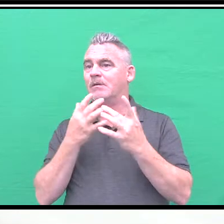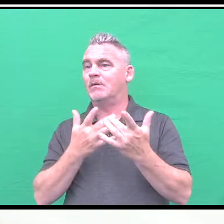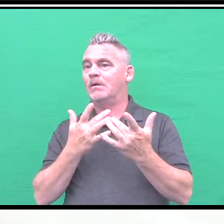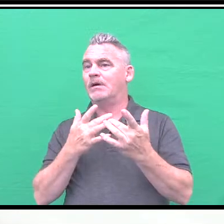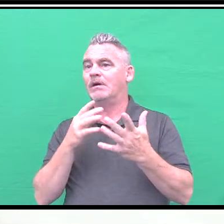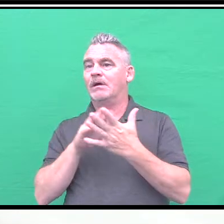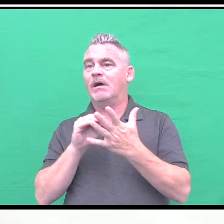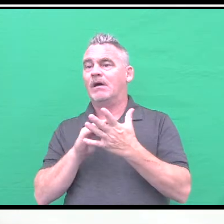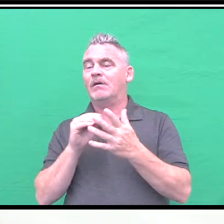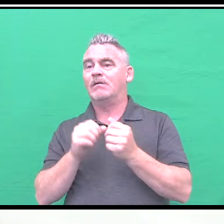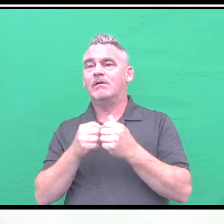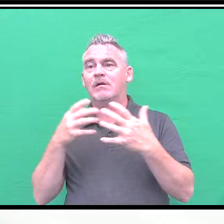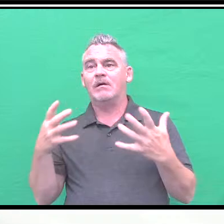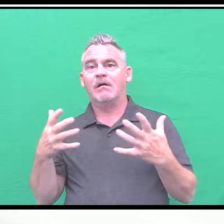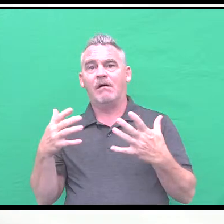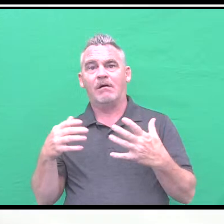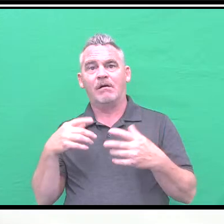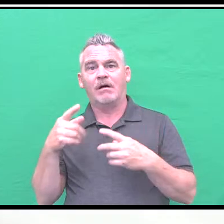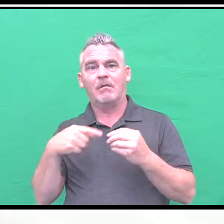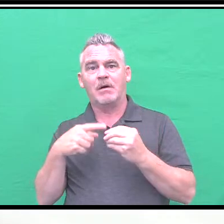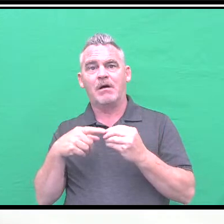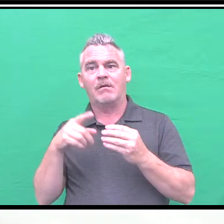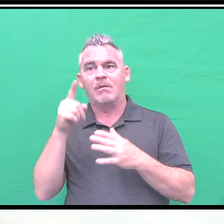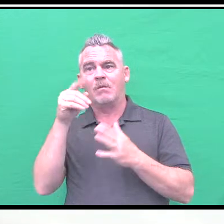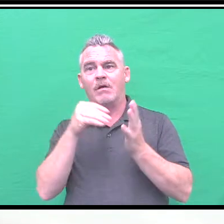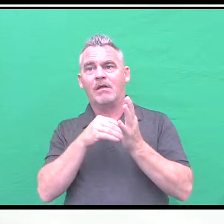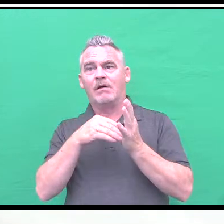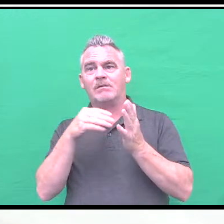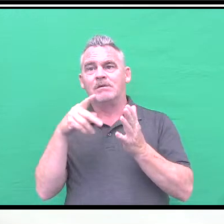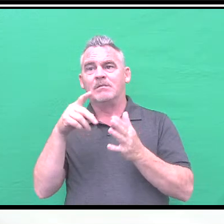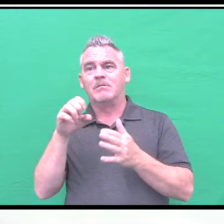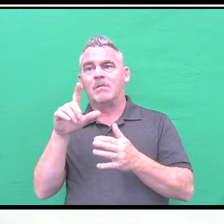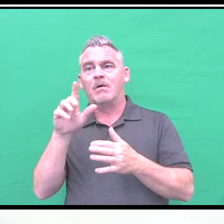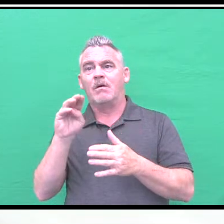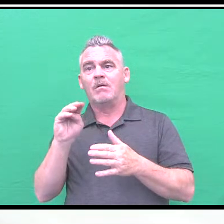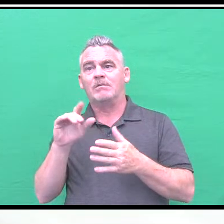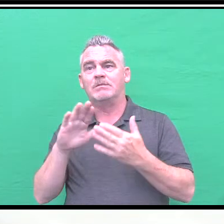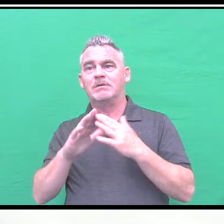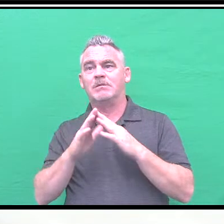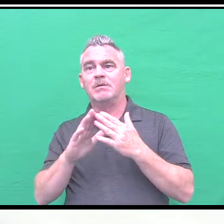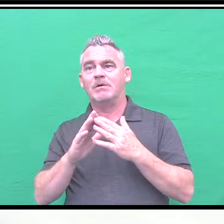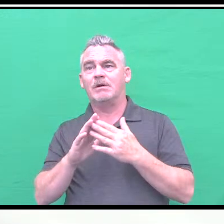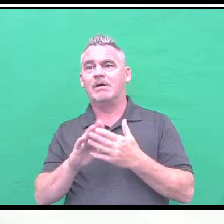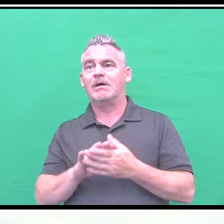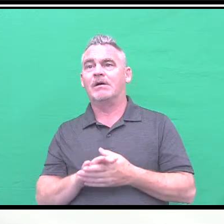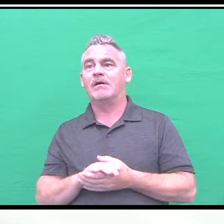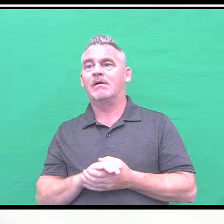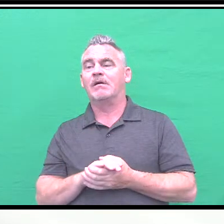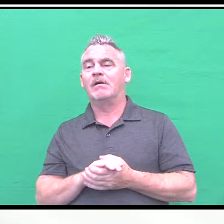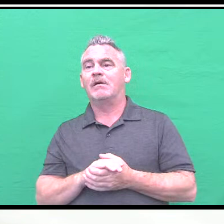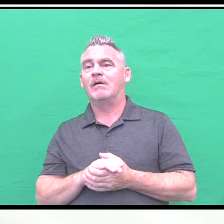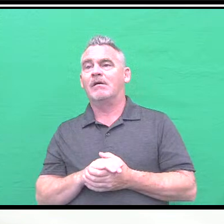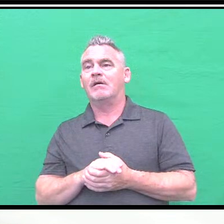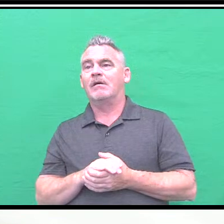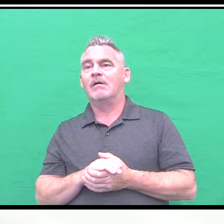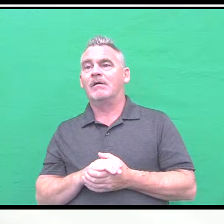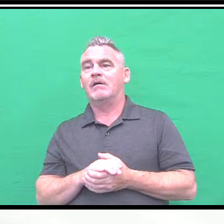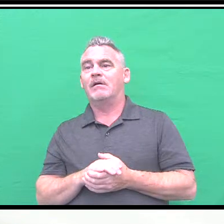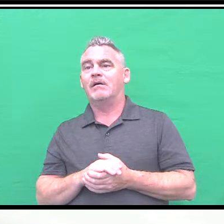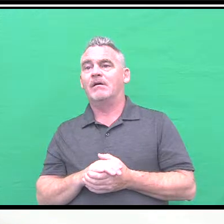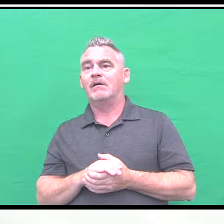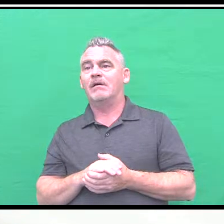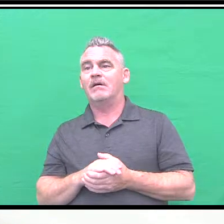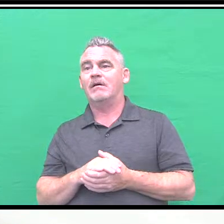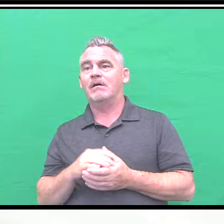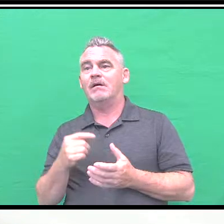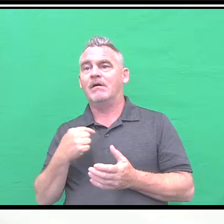Palms community. And they have meetings in March, May, September, November. And I encourage all of